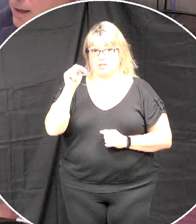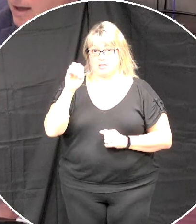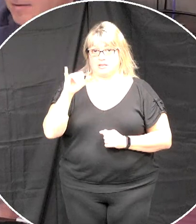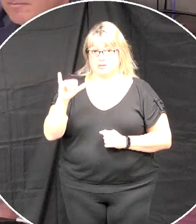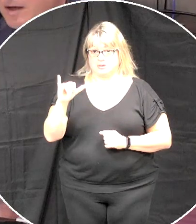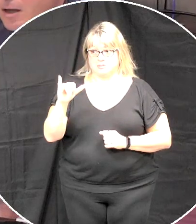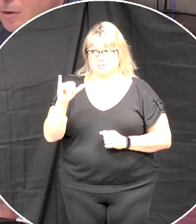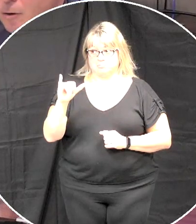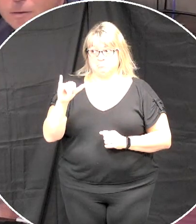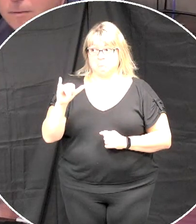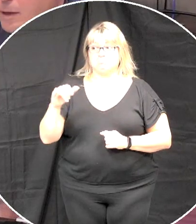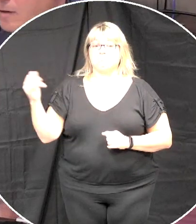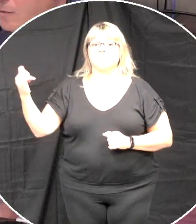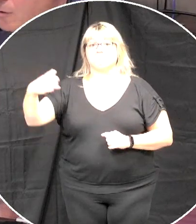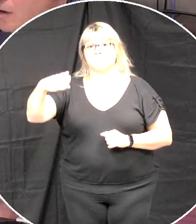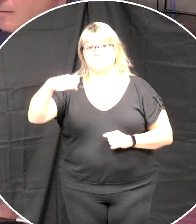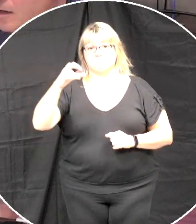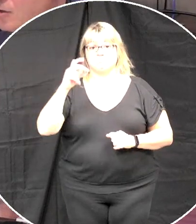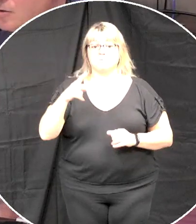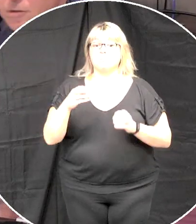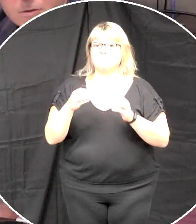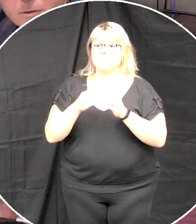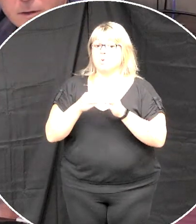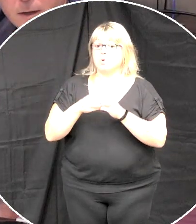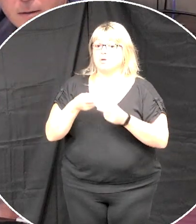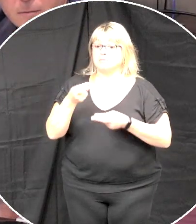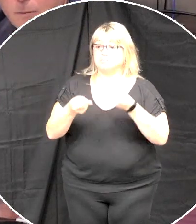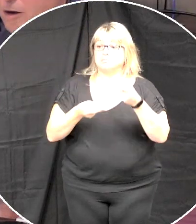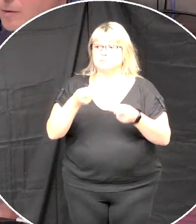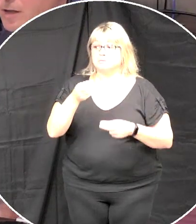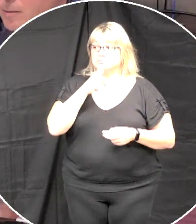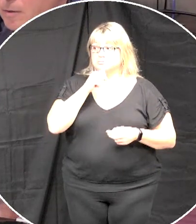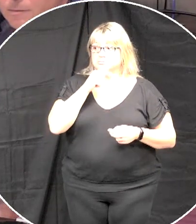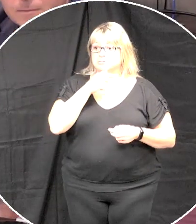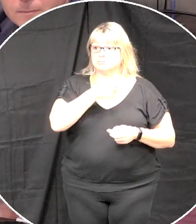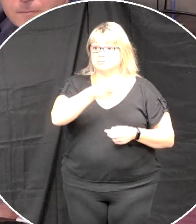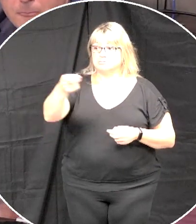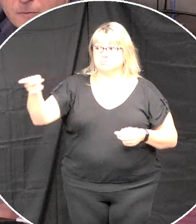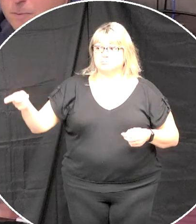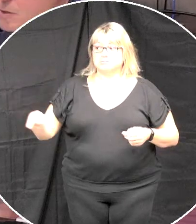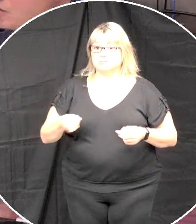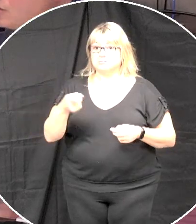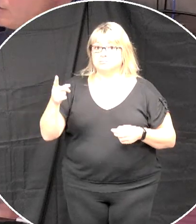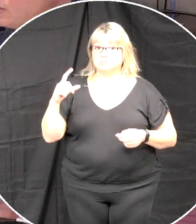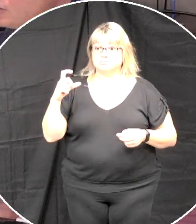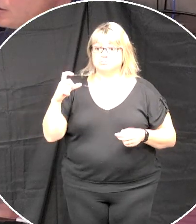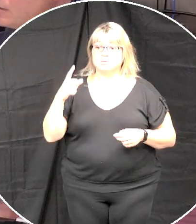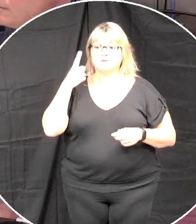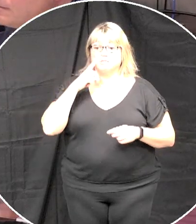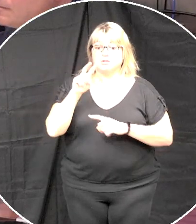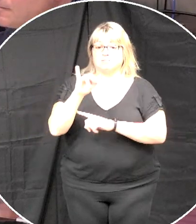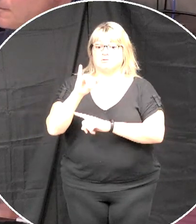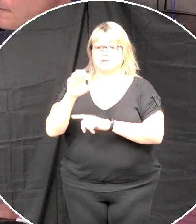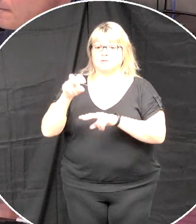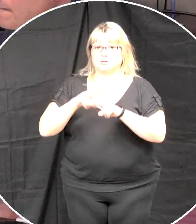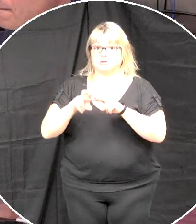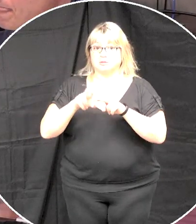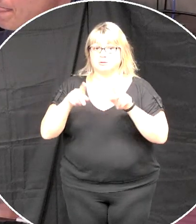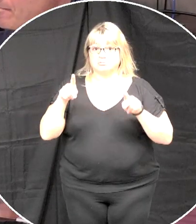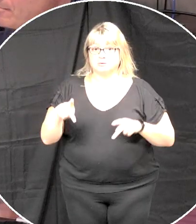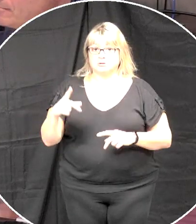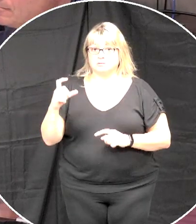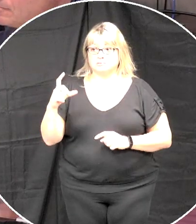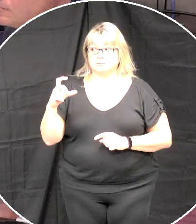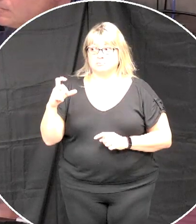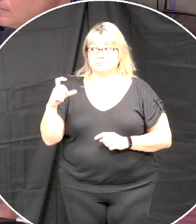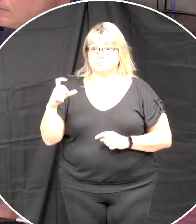Okay, any further nominations from around the table for the position of vice chair?